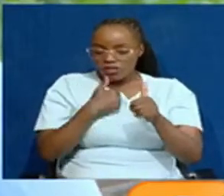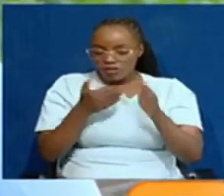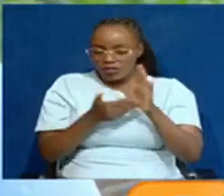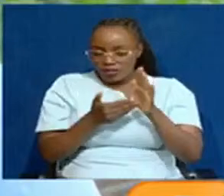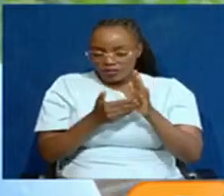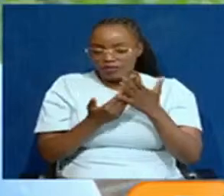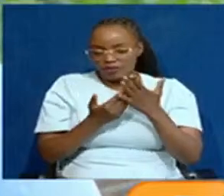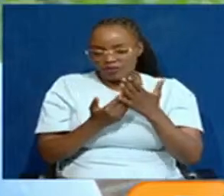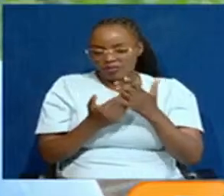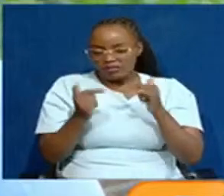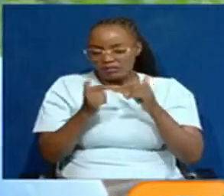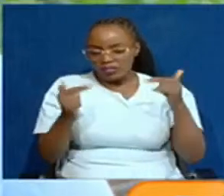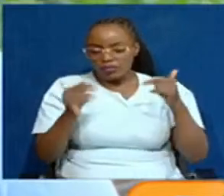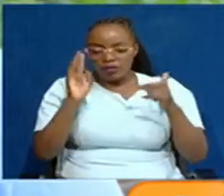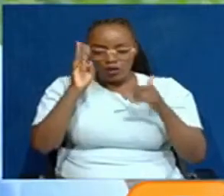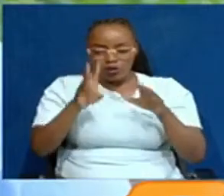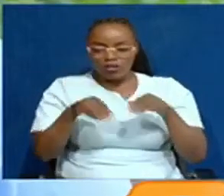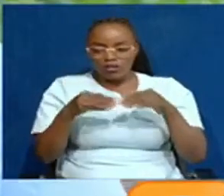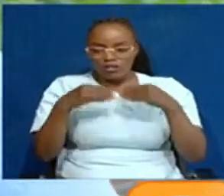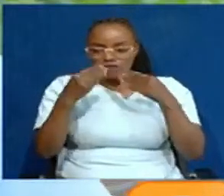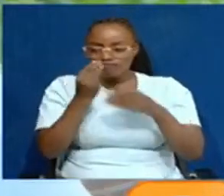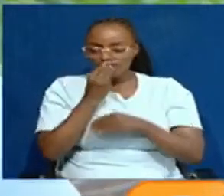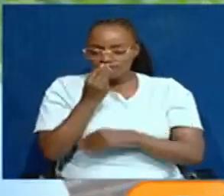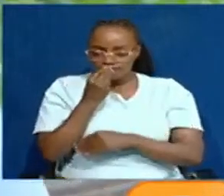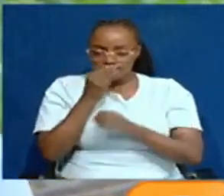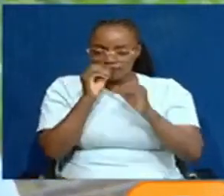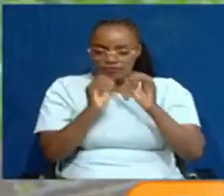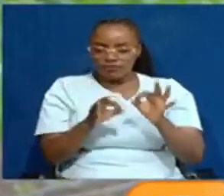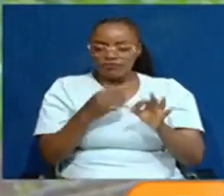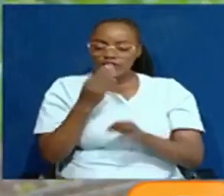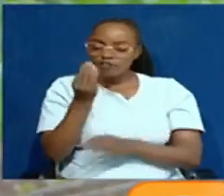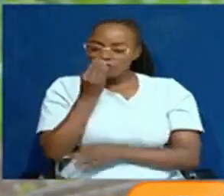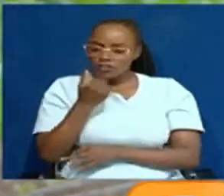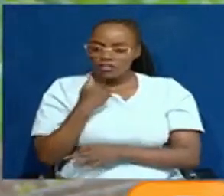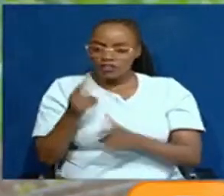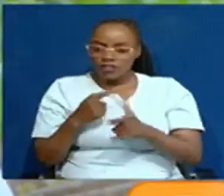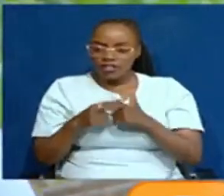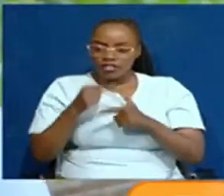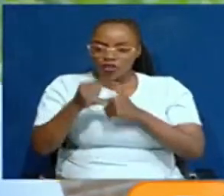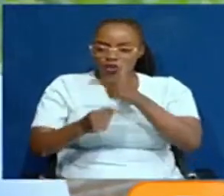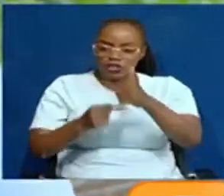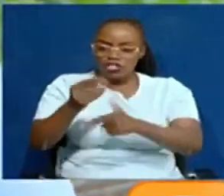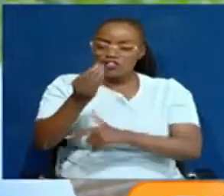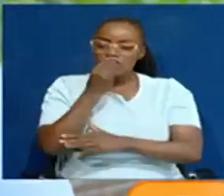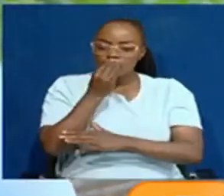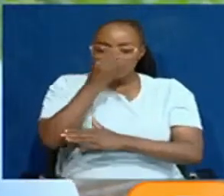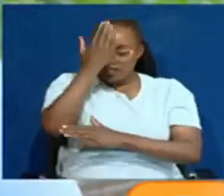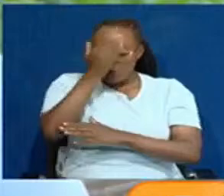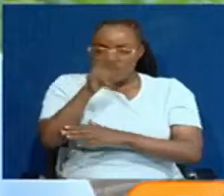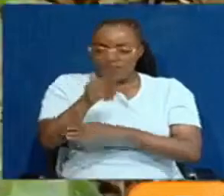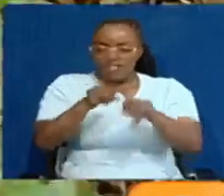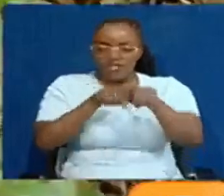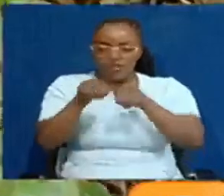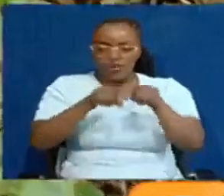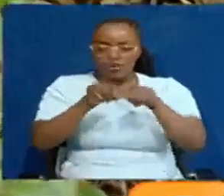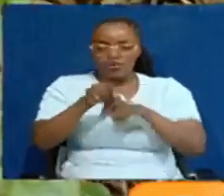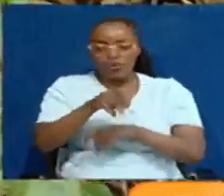natural enemies, they will feed on the, as long as there's food, they'll keep feeding, so that way they control the